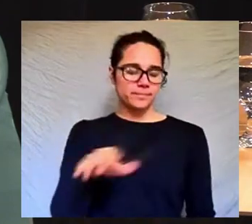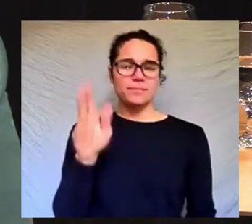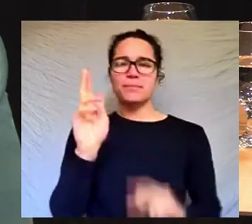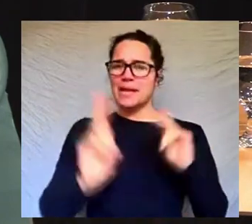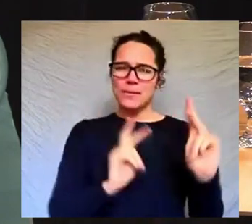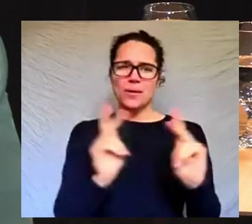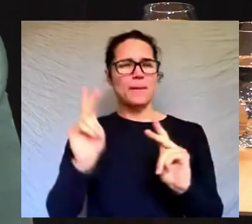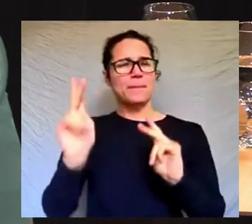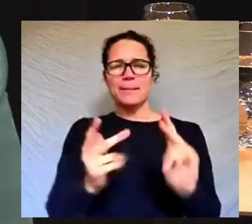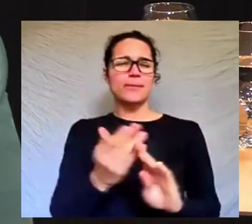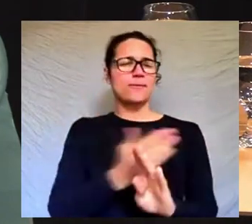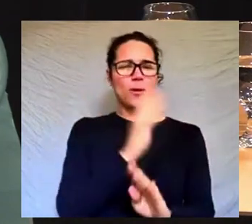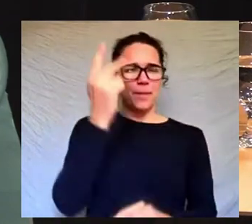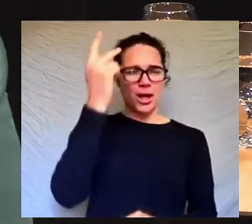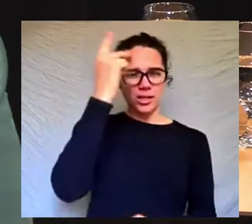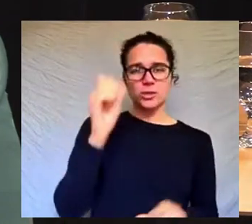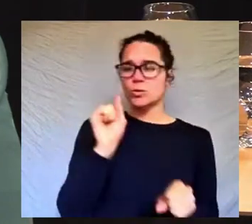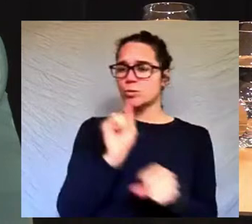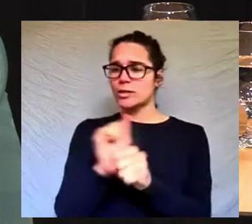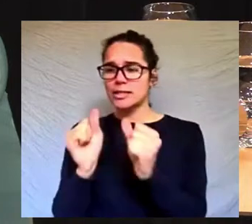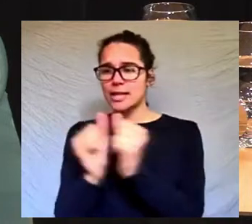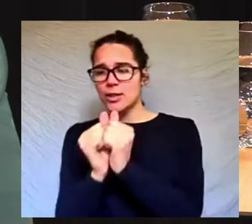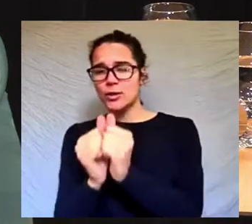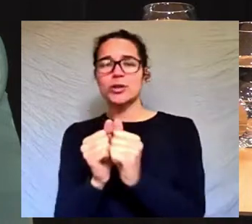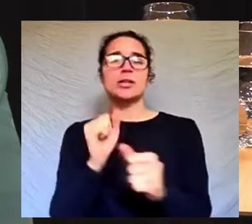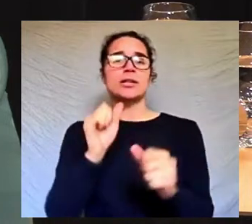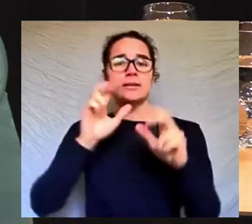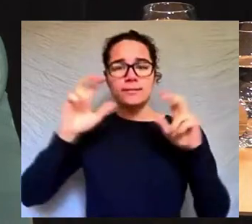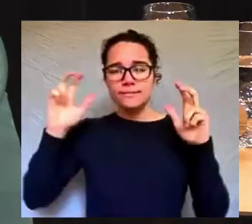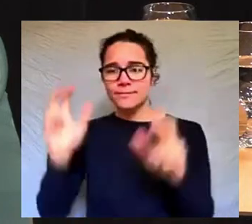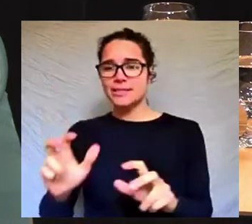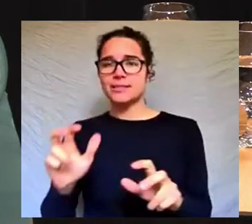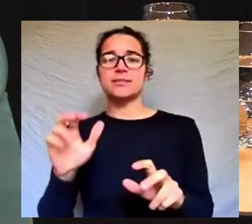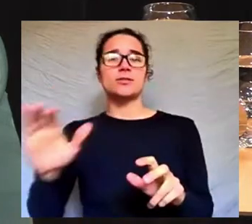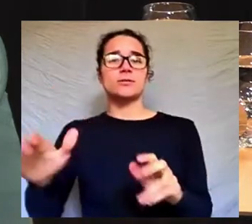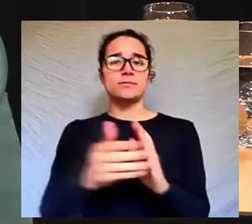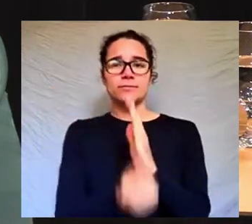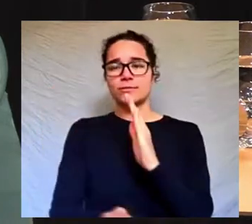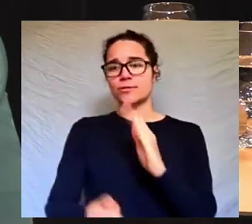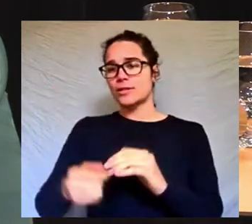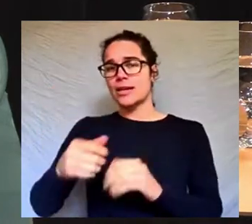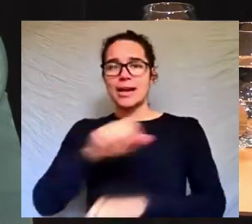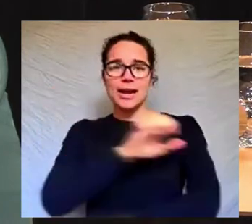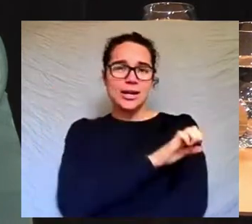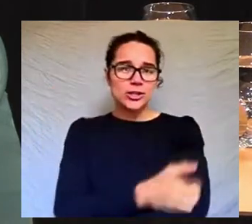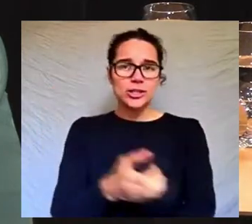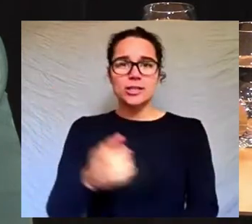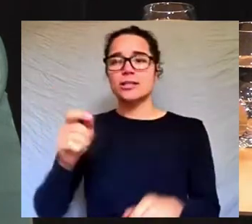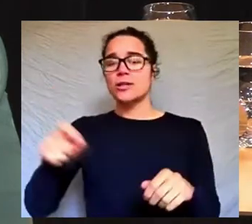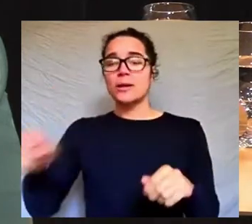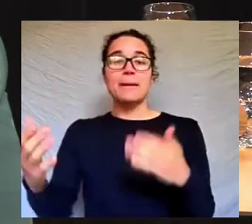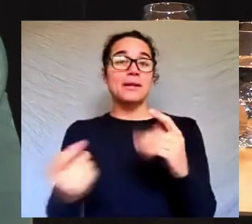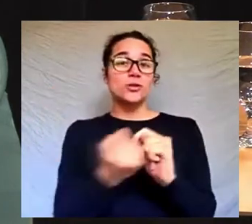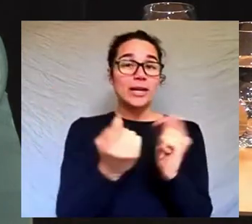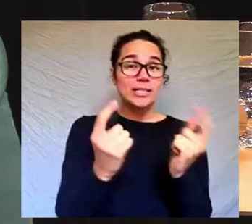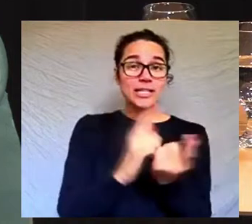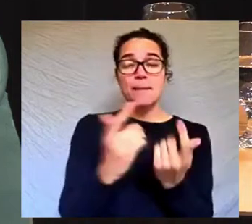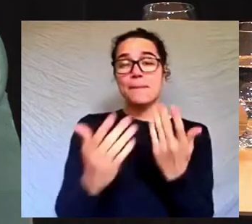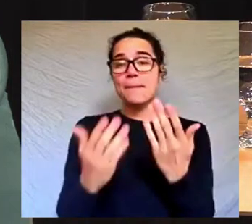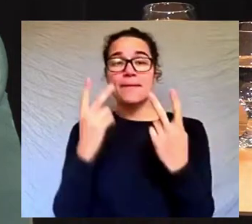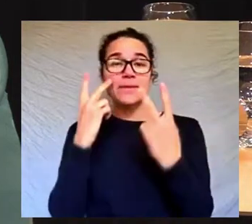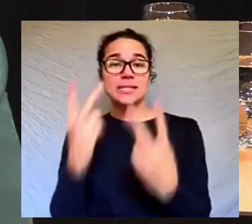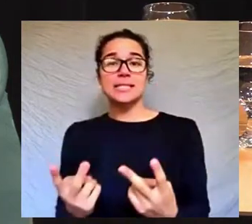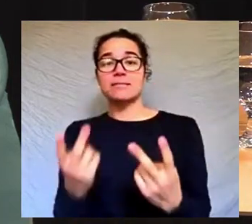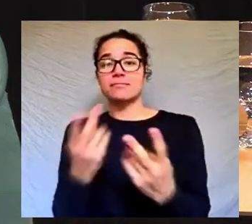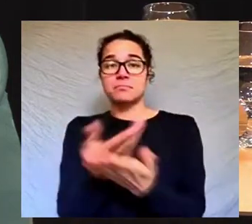know, you work together, you're invested in a community, you see needs, and you fill them, be it need for translation, for visiting those who are